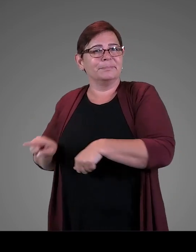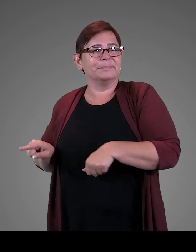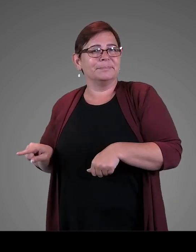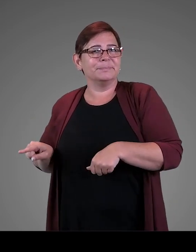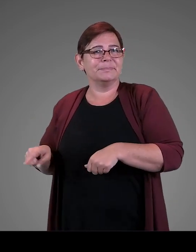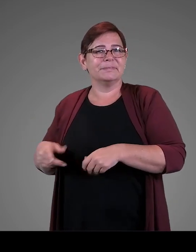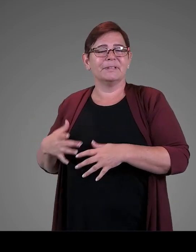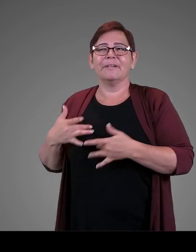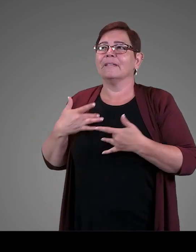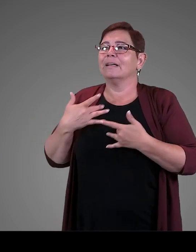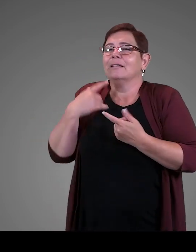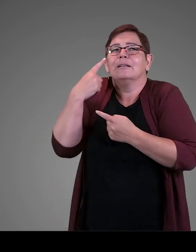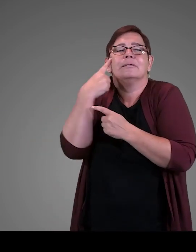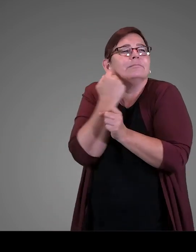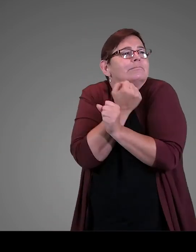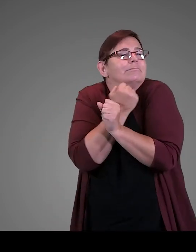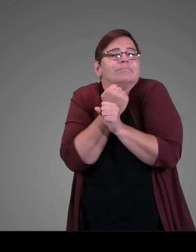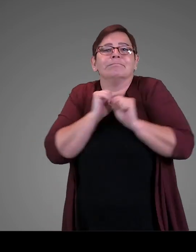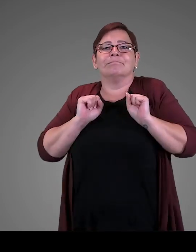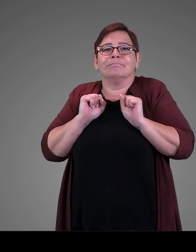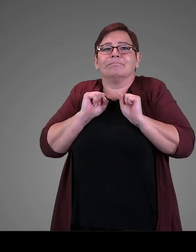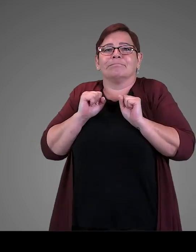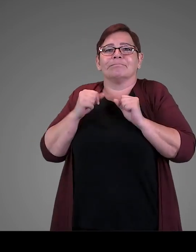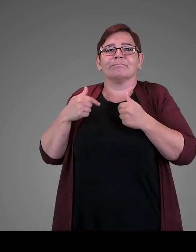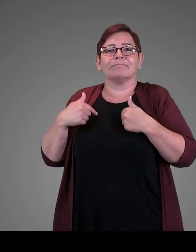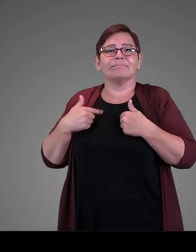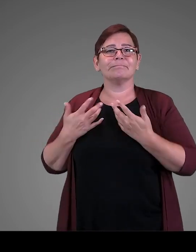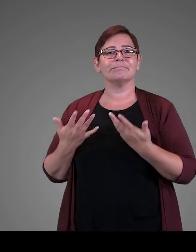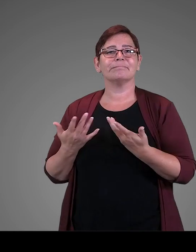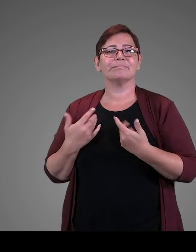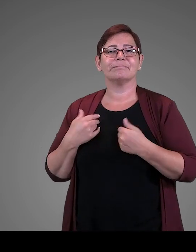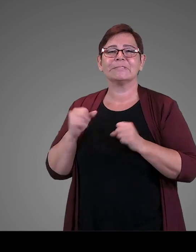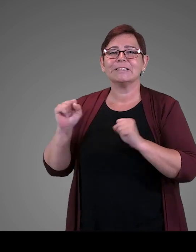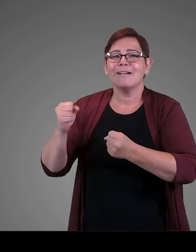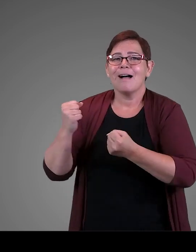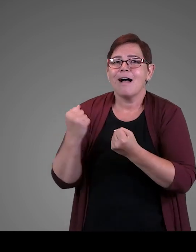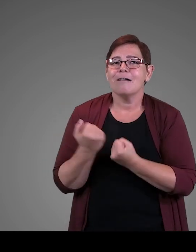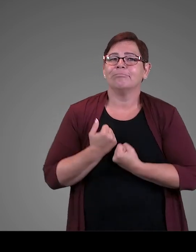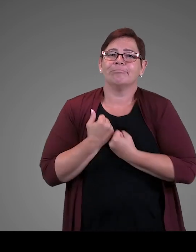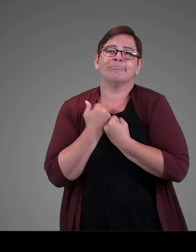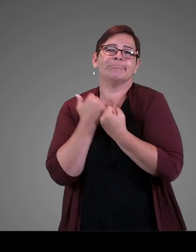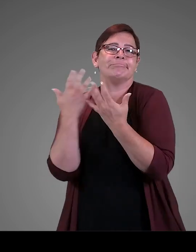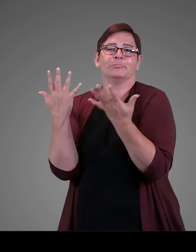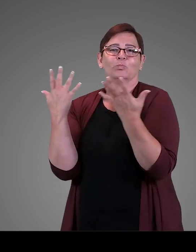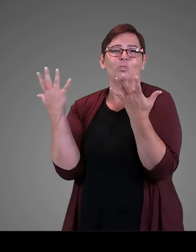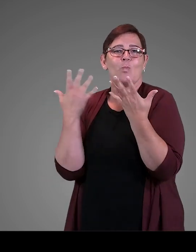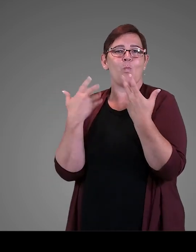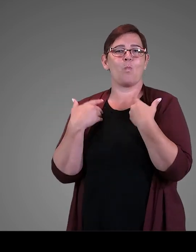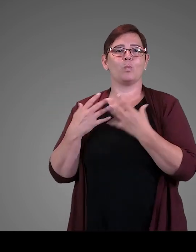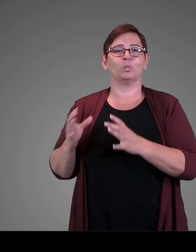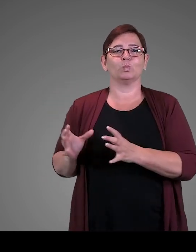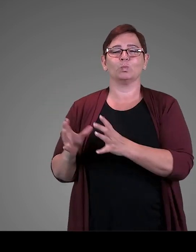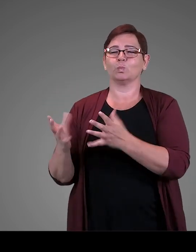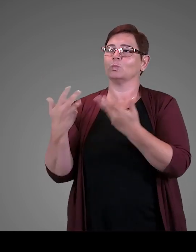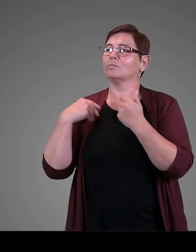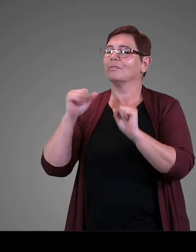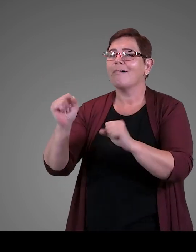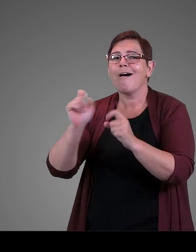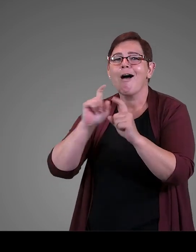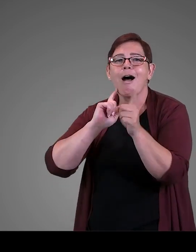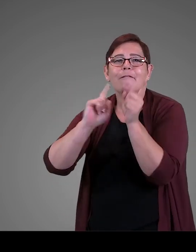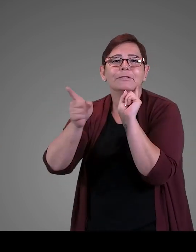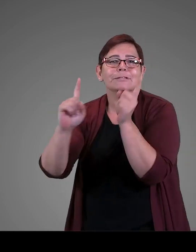of freedom and like being able to express what I want to do and have these conversations with different artists and